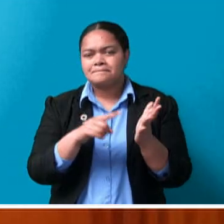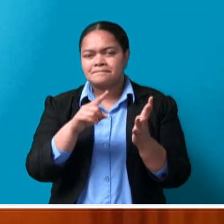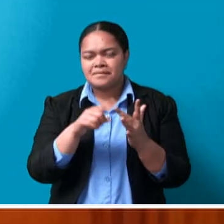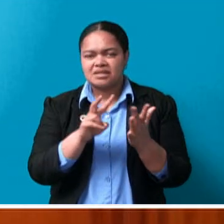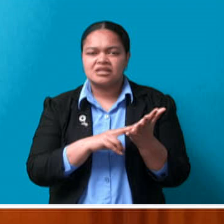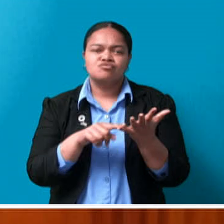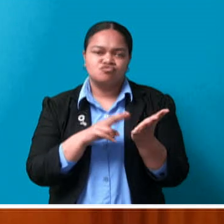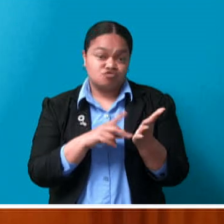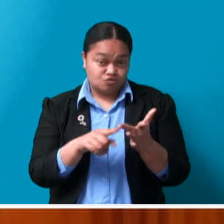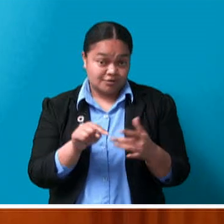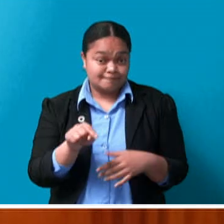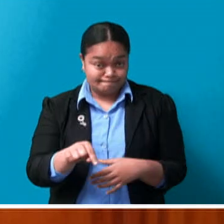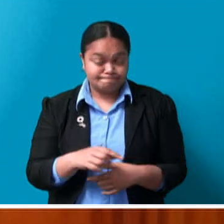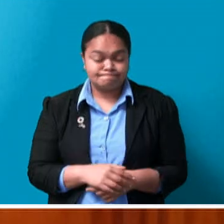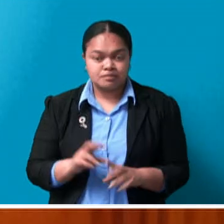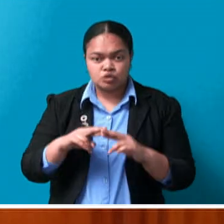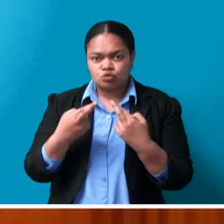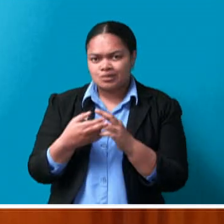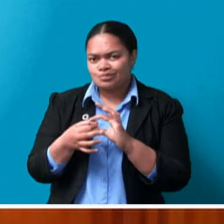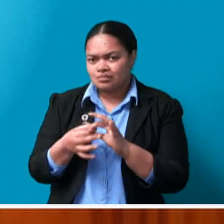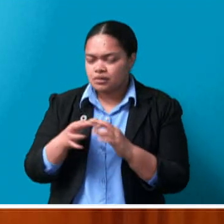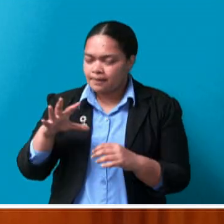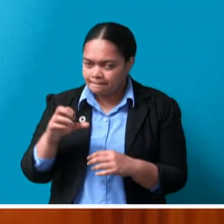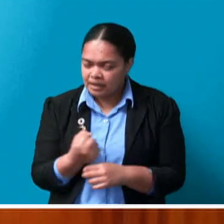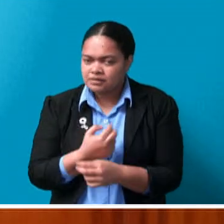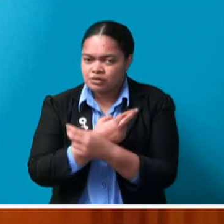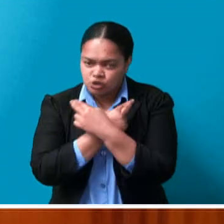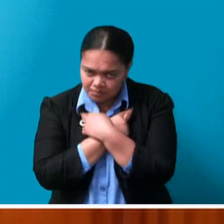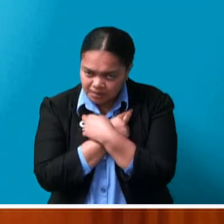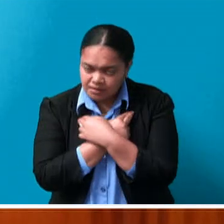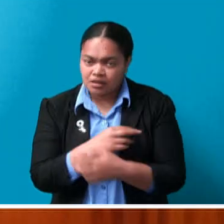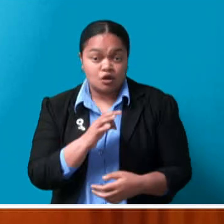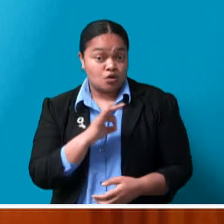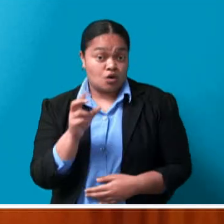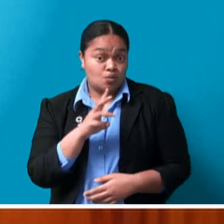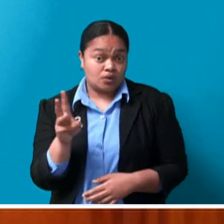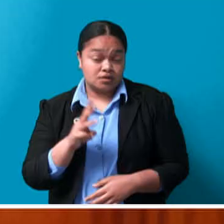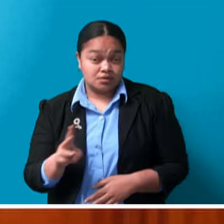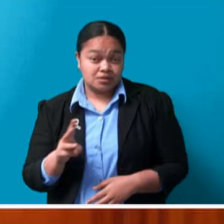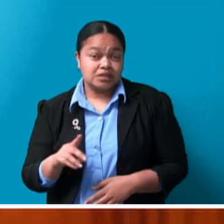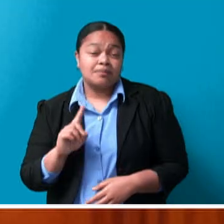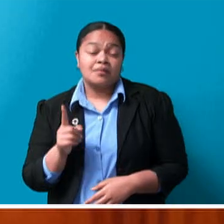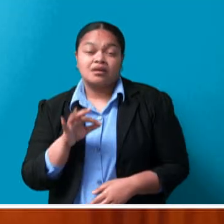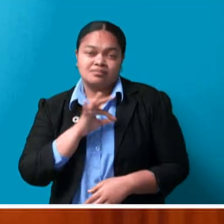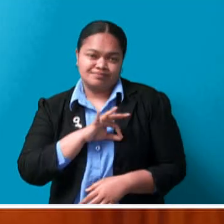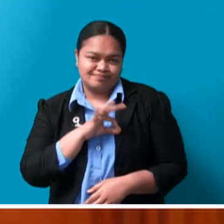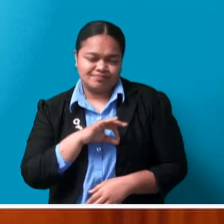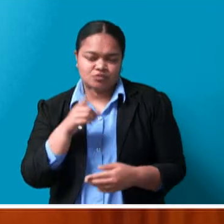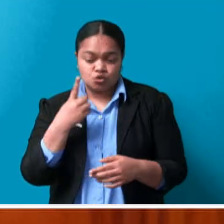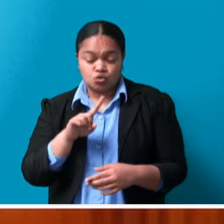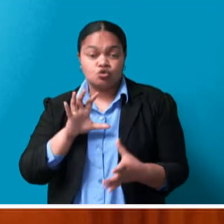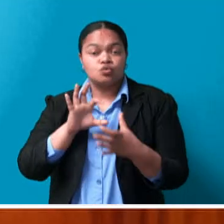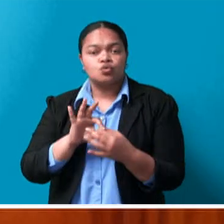this relationship must be respected, not only in words, but through tangible benefits to the community.